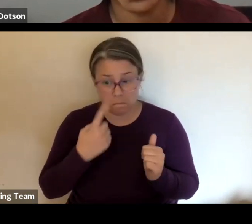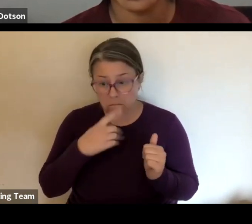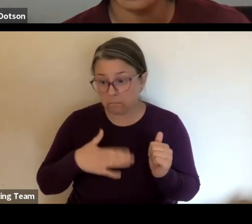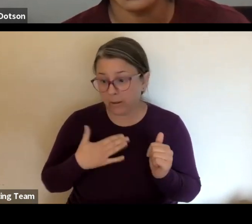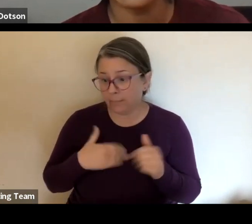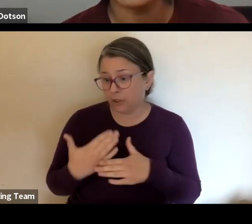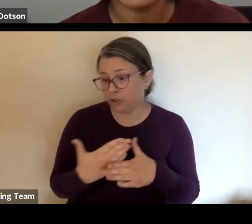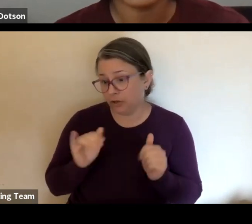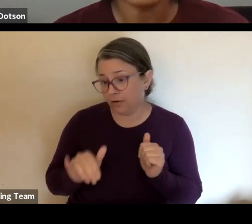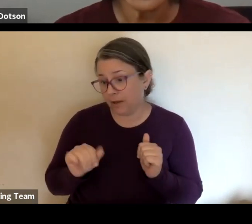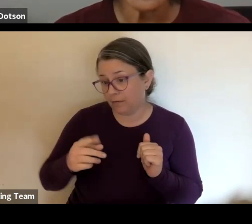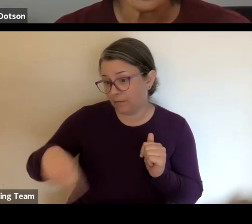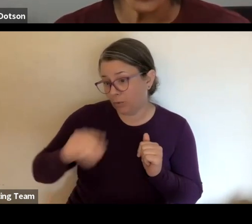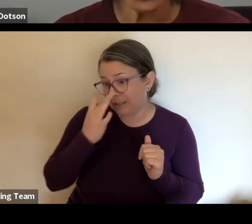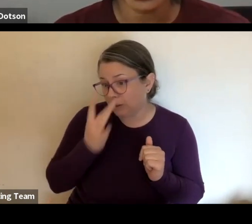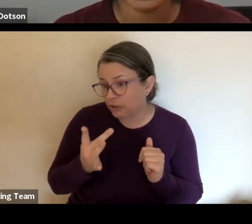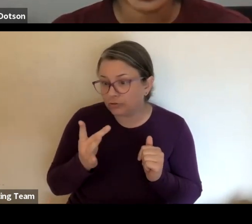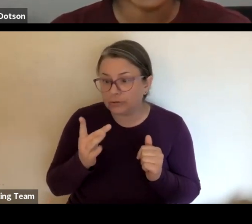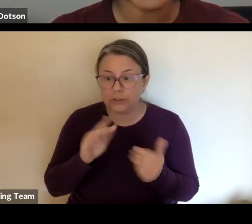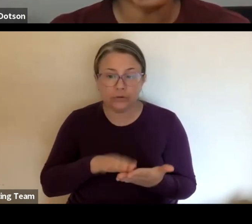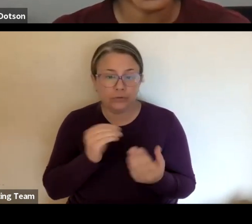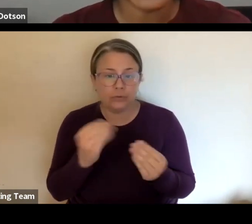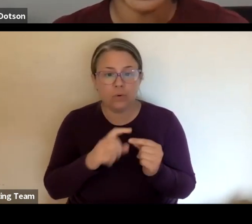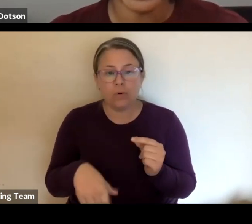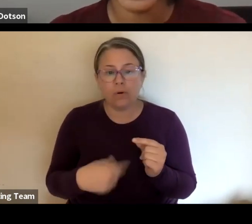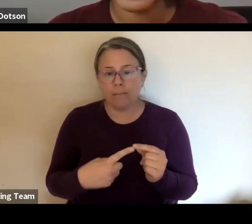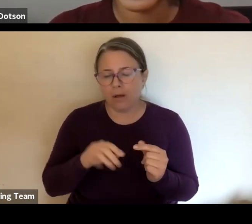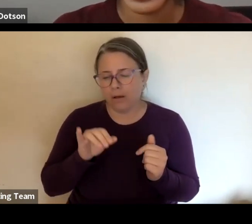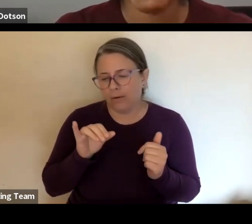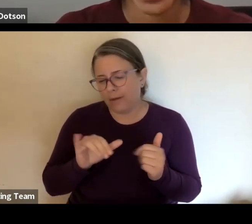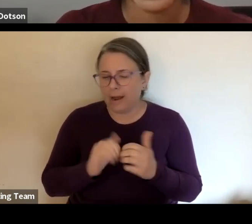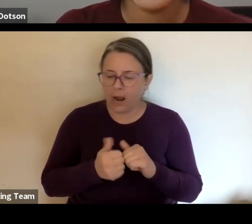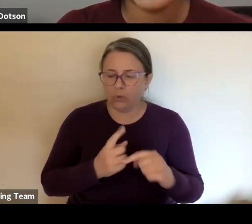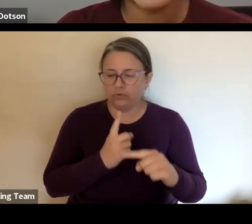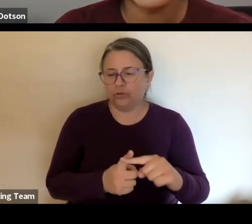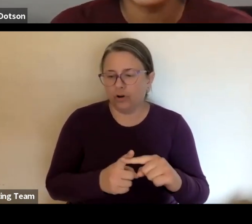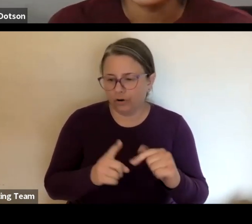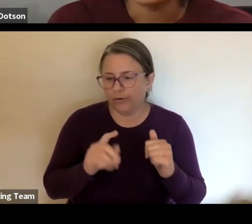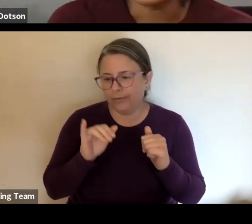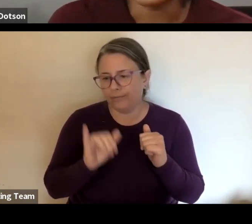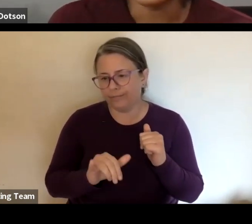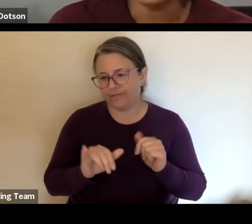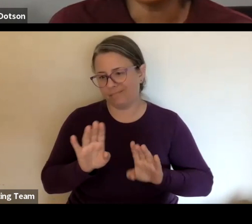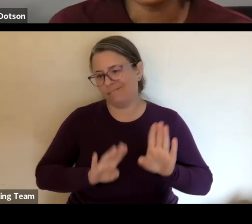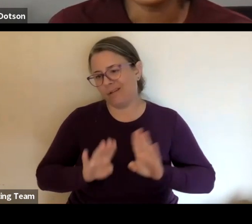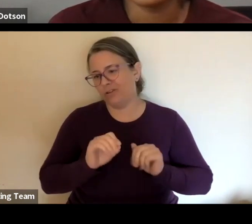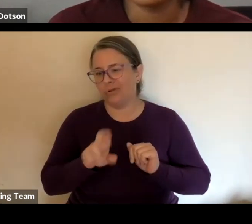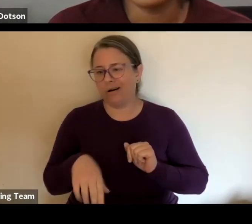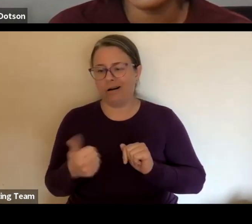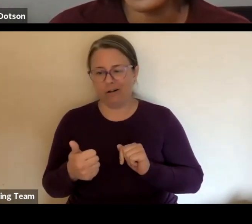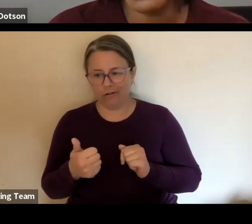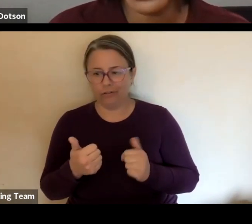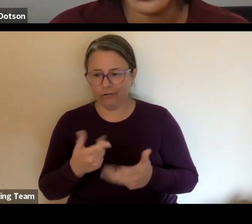biological mechanism in depression treatment. So I will stop with that tangent and come back to the